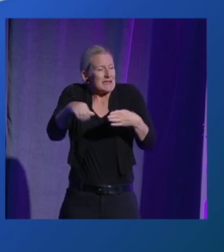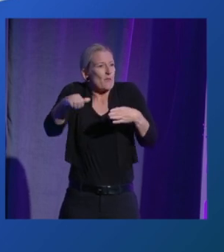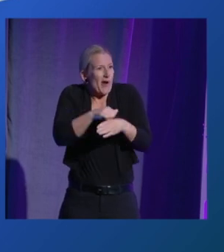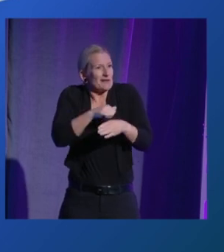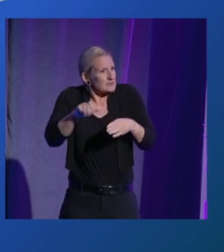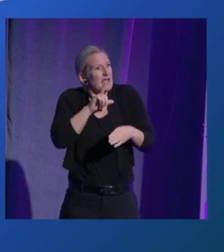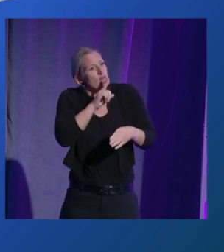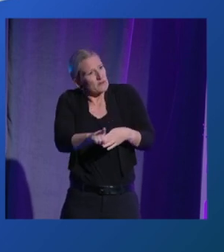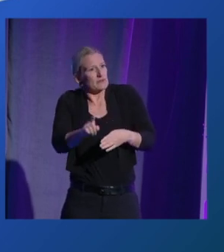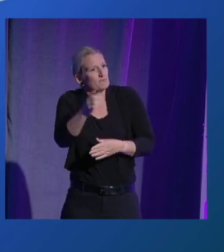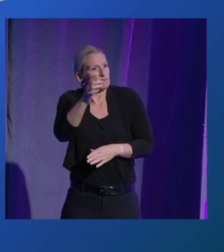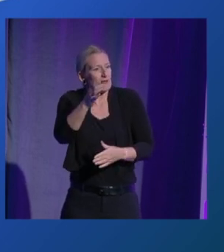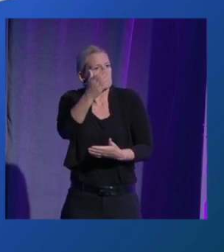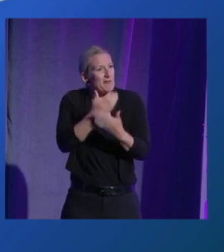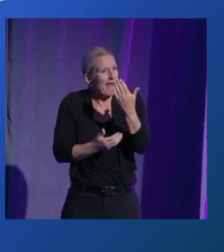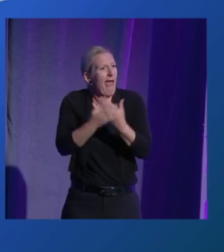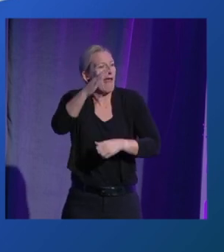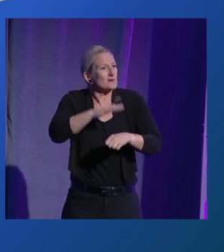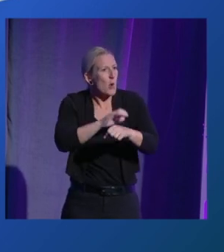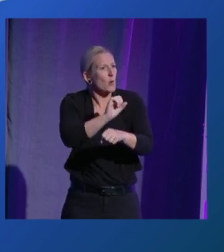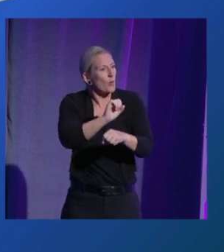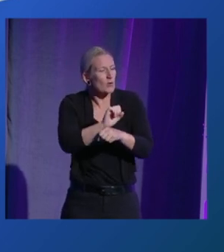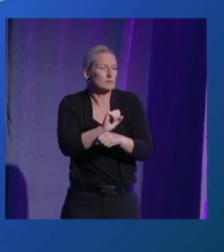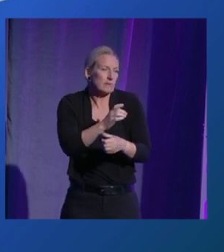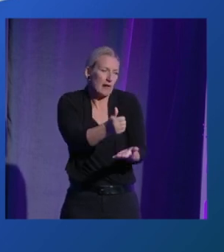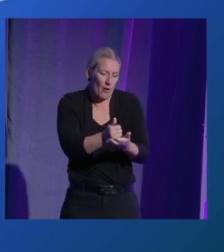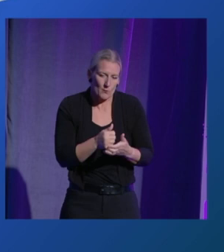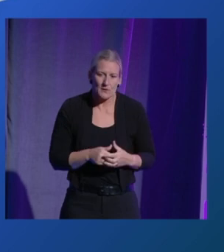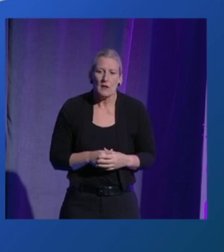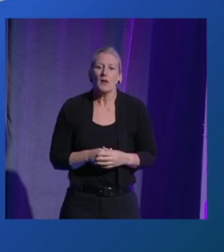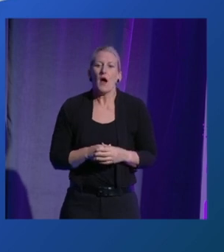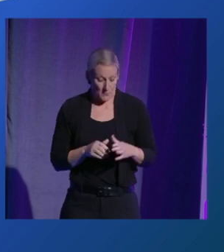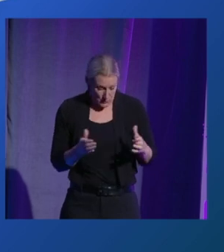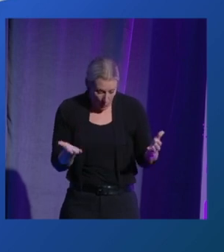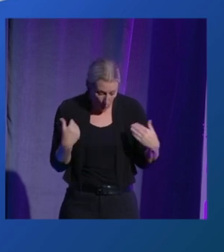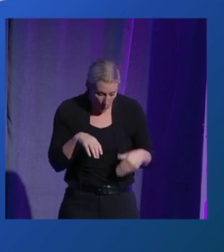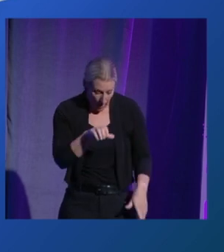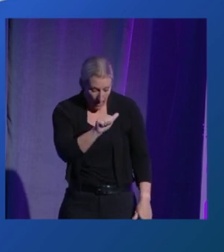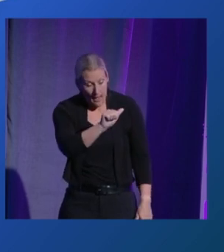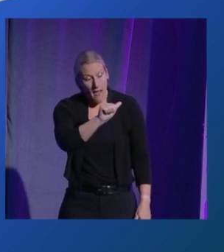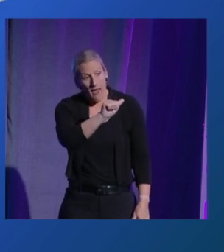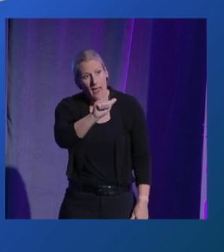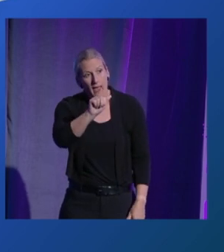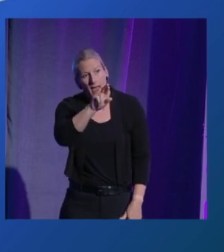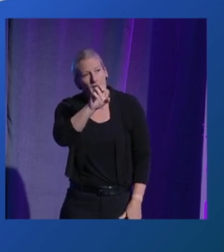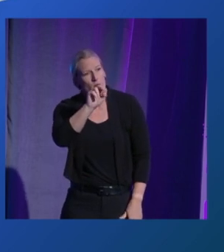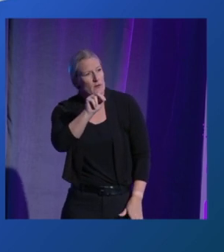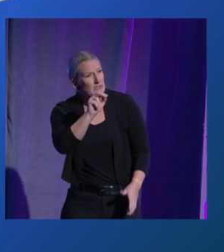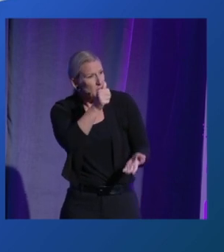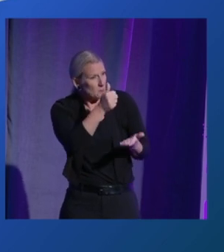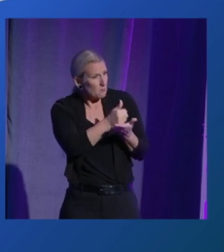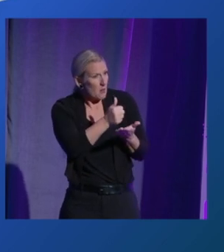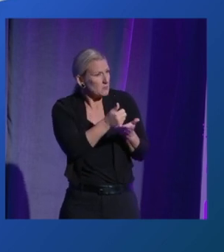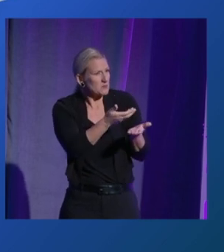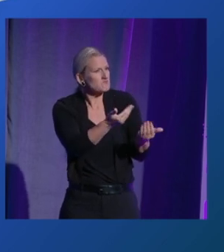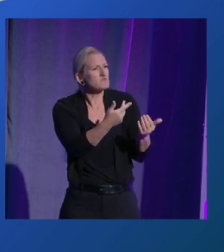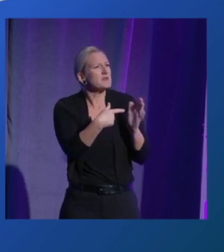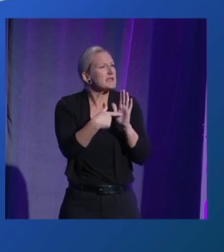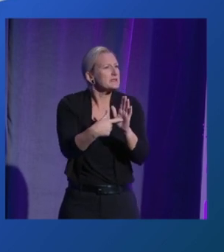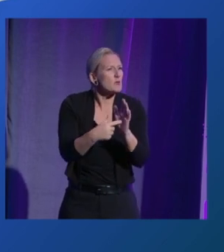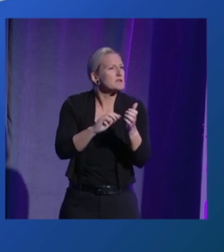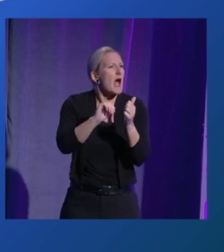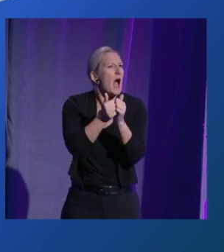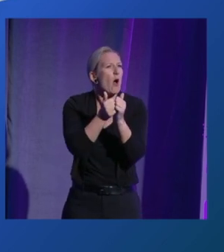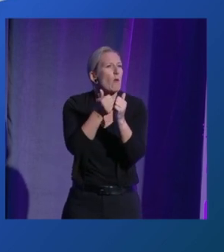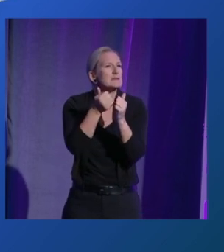really big and Broad like that so Erin I'm wondering if um you could maybe give some examples of how doai is being applied at